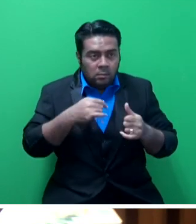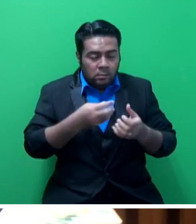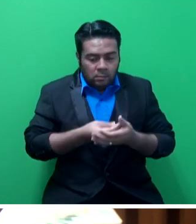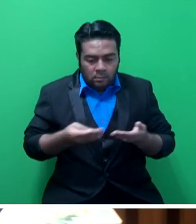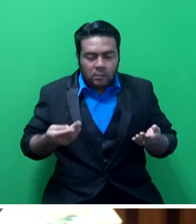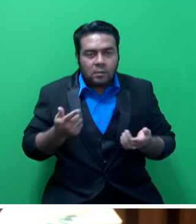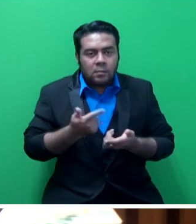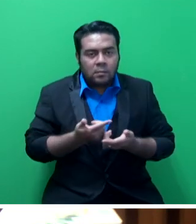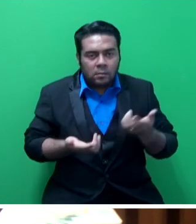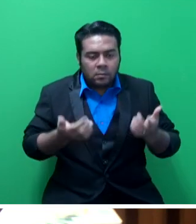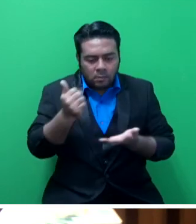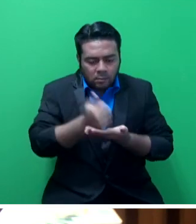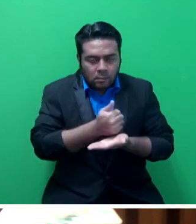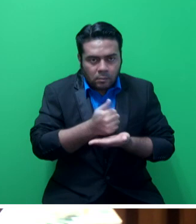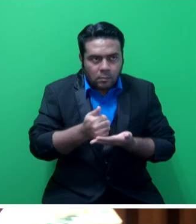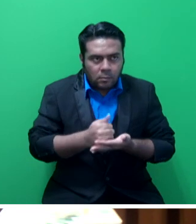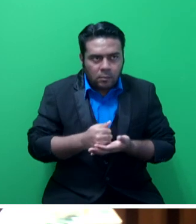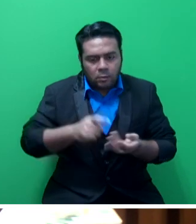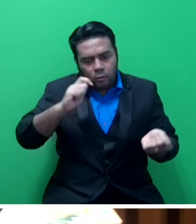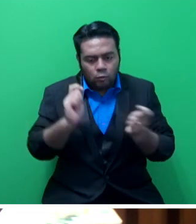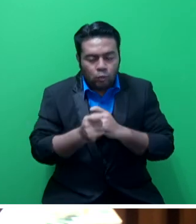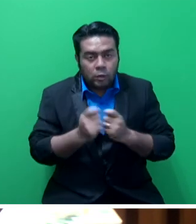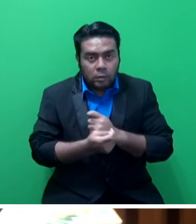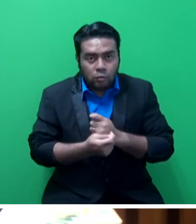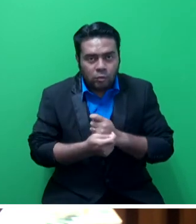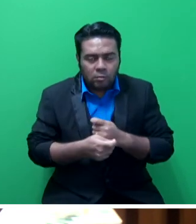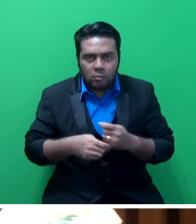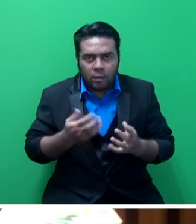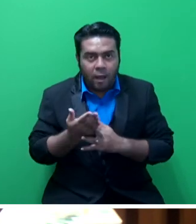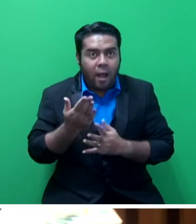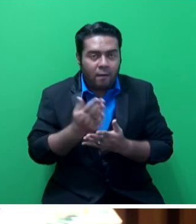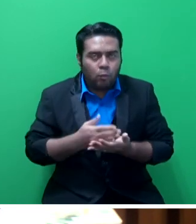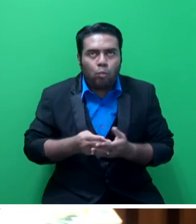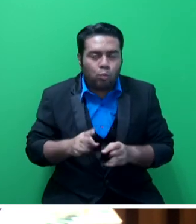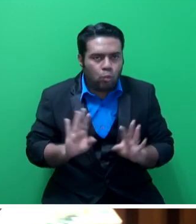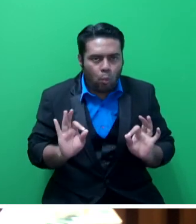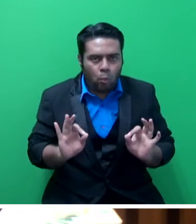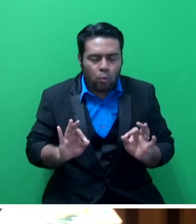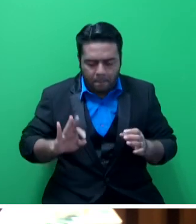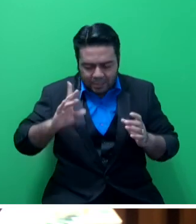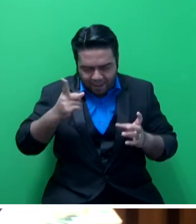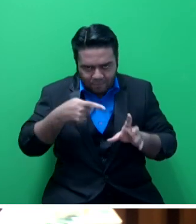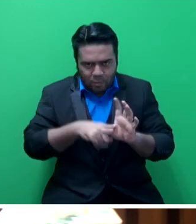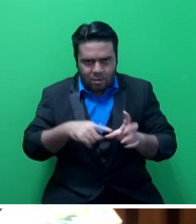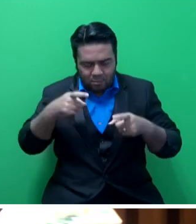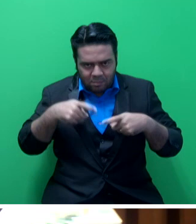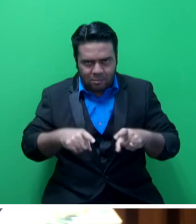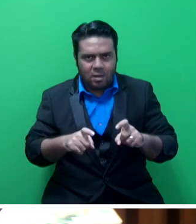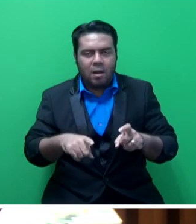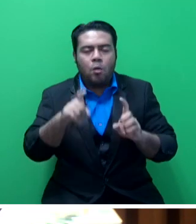Not in a manner that NFP does change it halfway through, but also on a yearly basis, and it rests with the